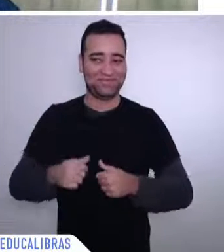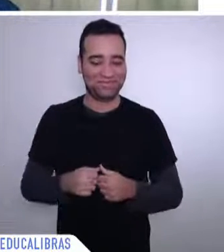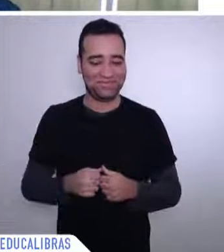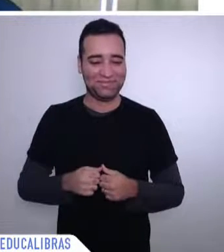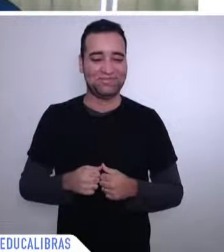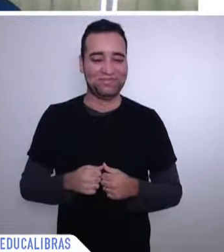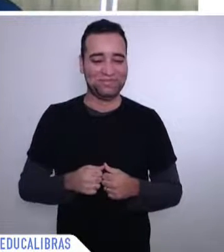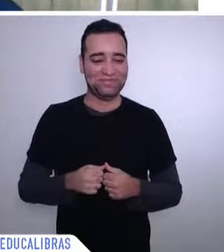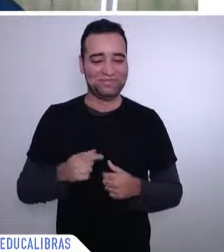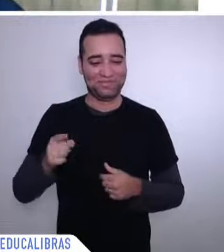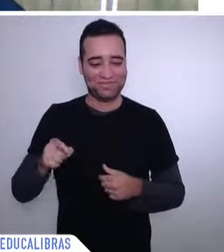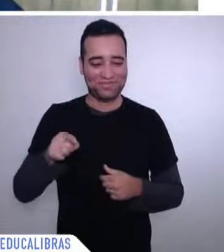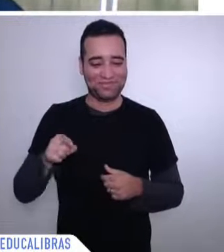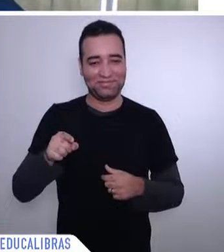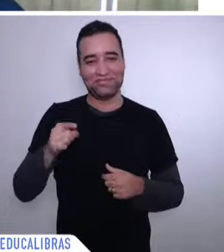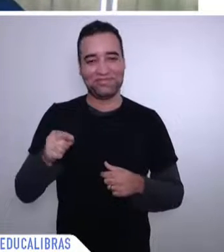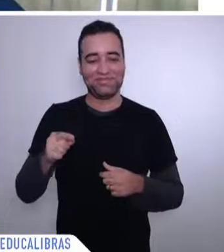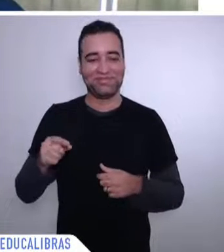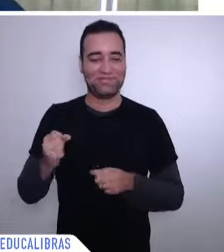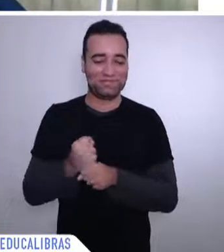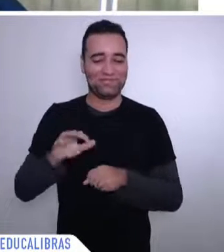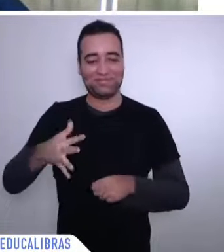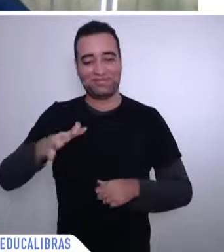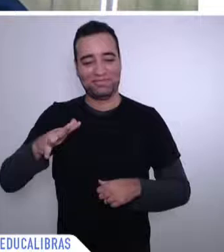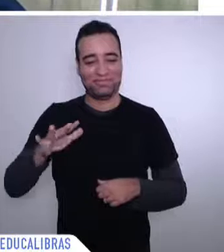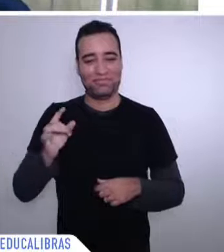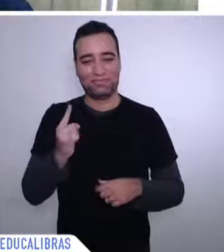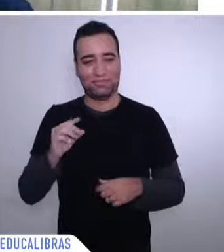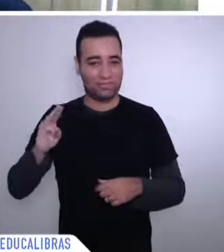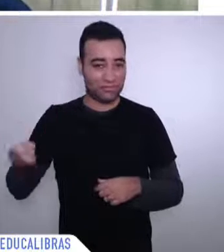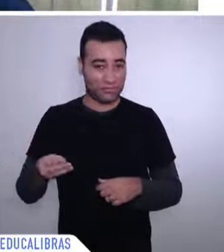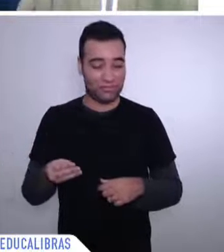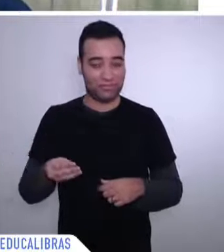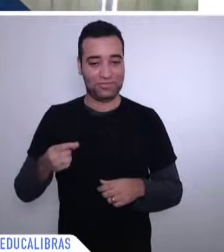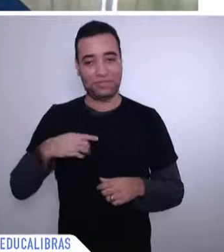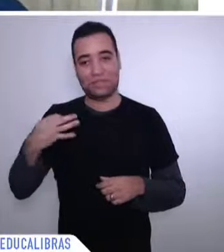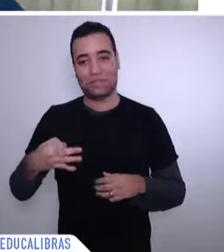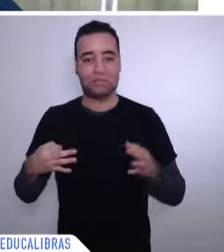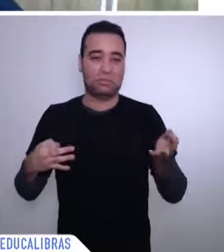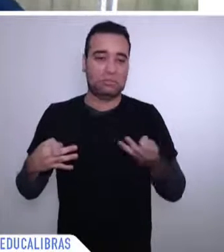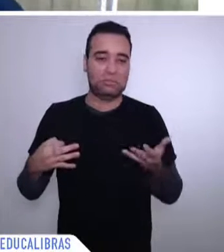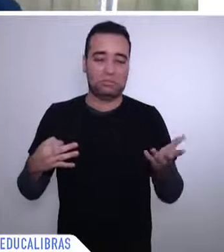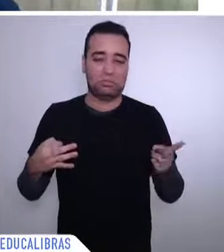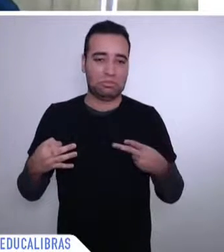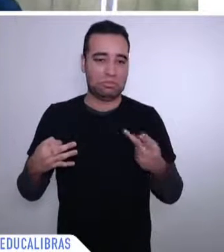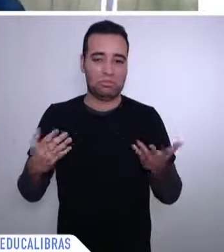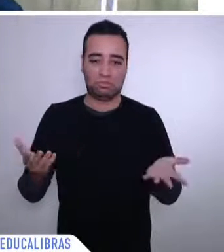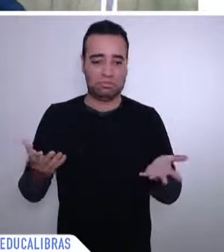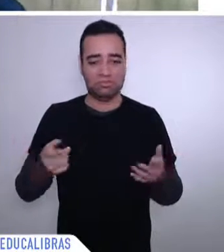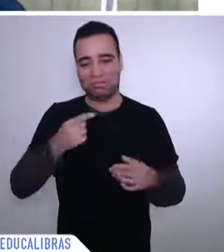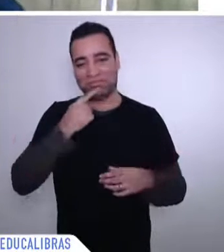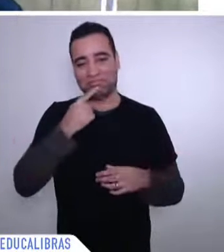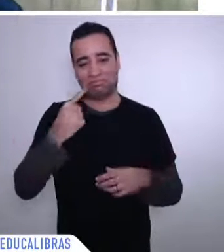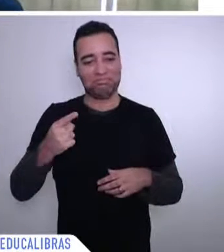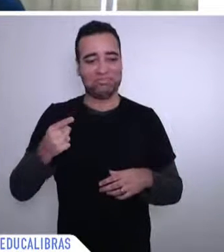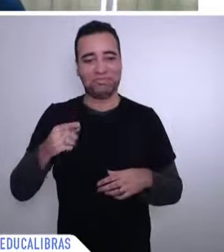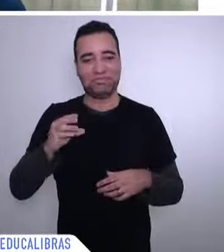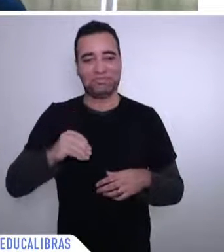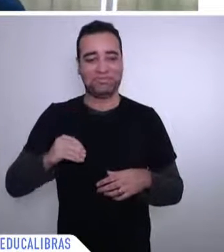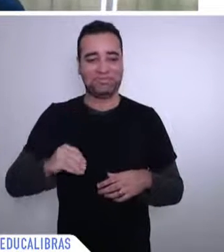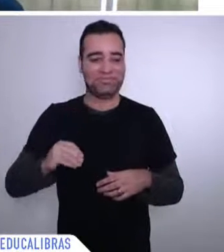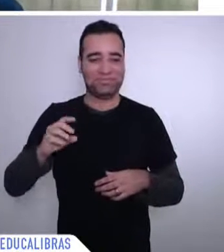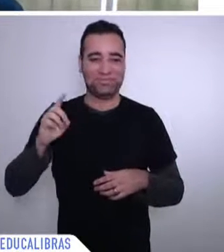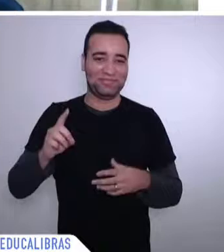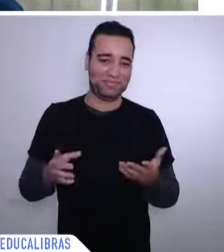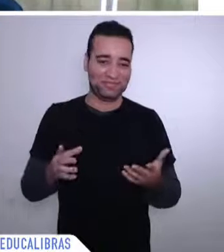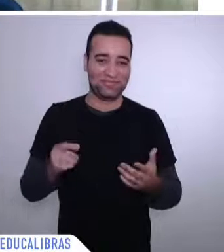This problem and conflicting use of the Ministry of Labor, of course, there is the right and the wrong, but I have